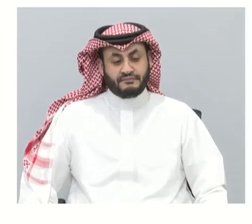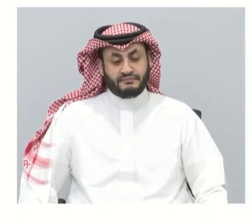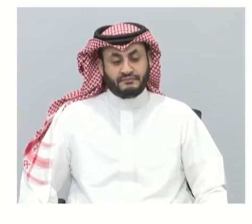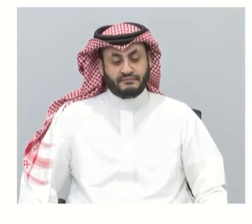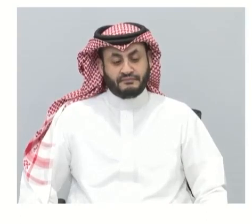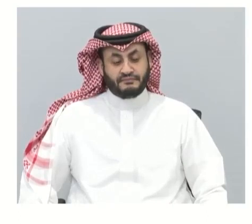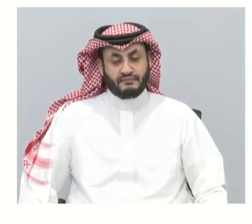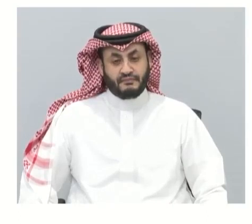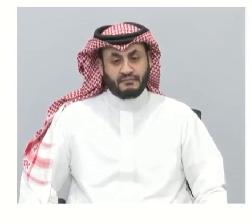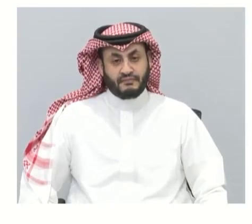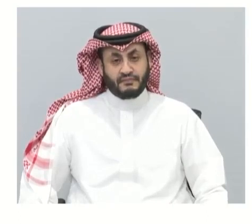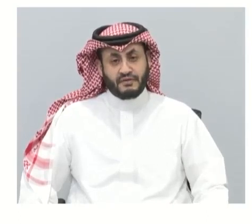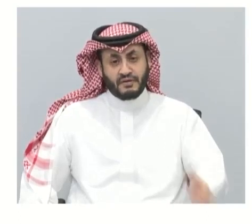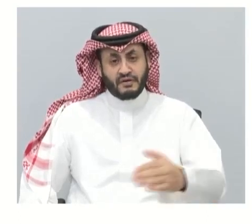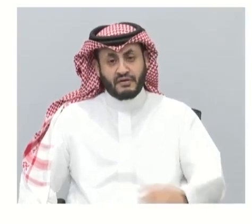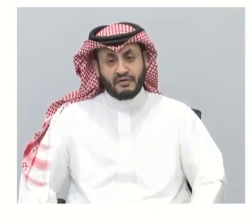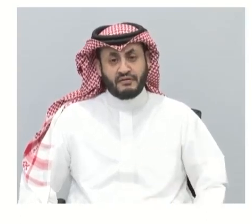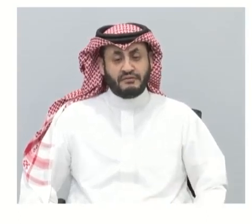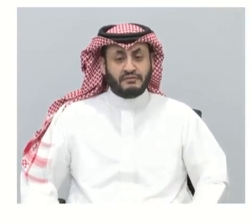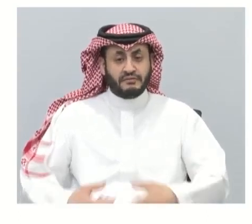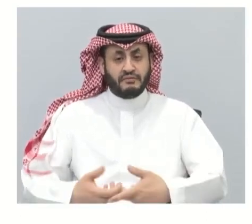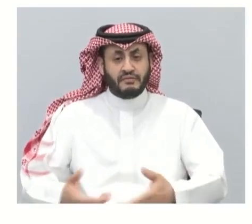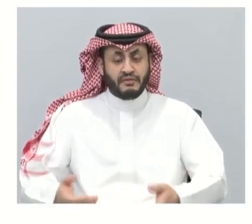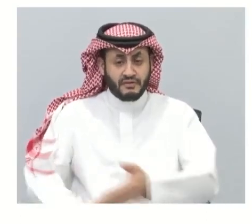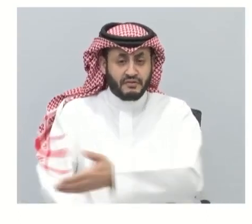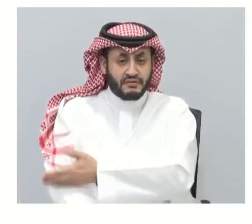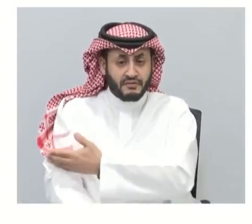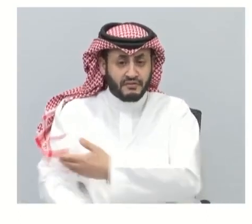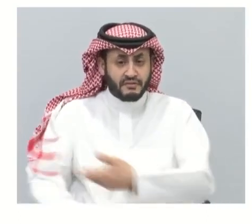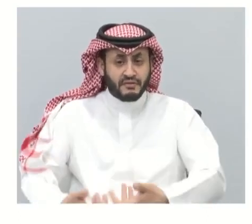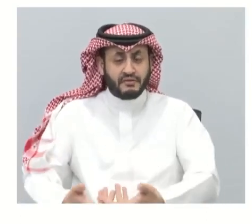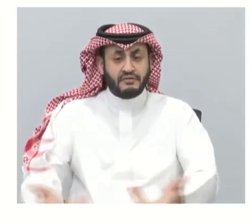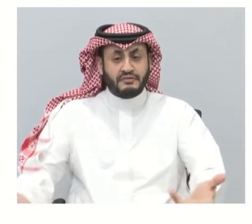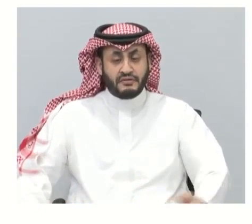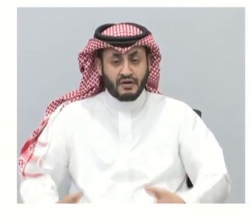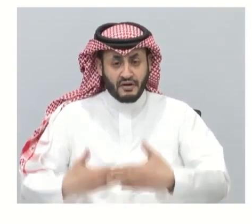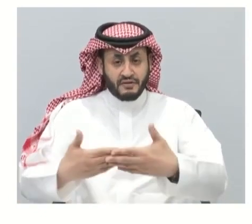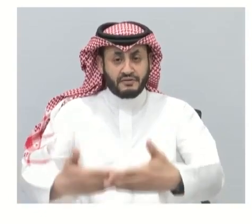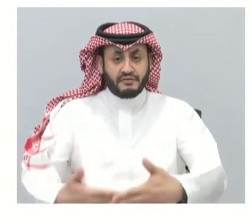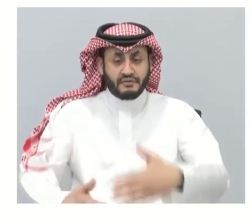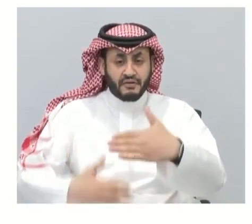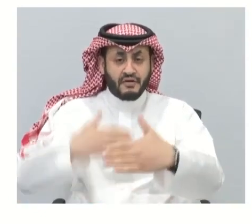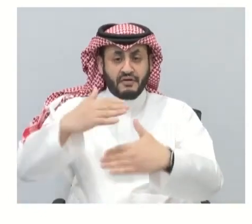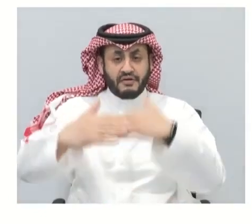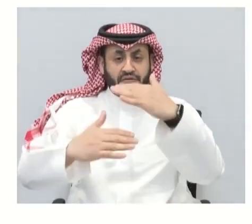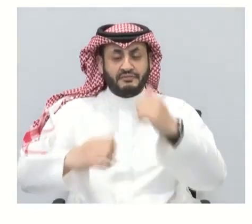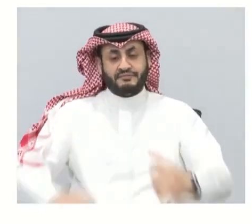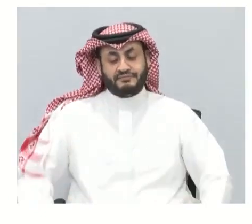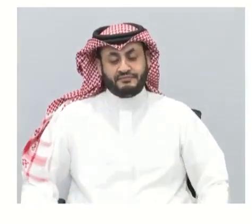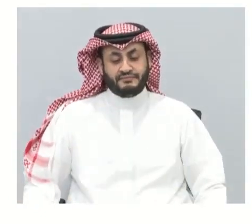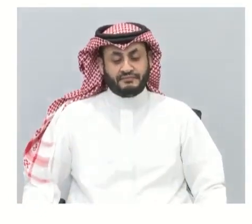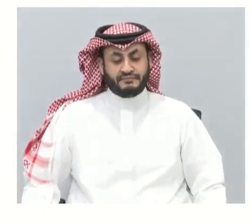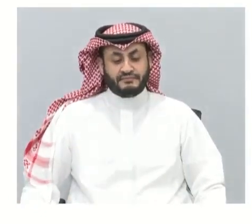write. Promote, support, or actively encourage. To encourage, promote